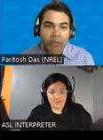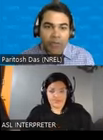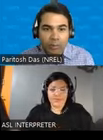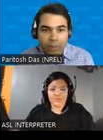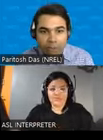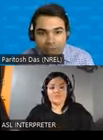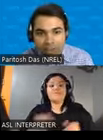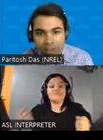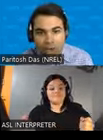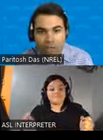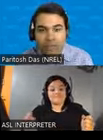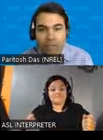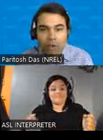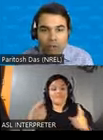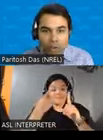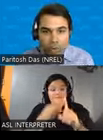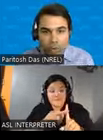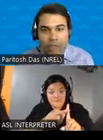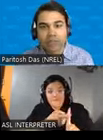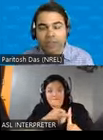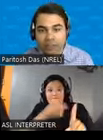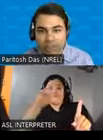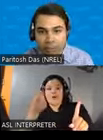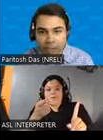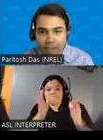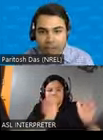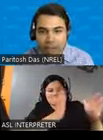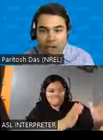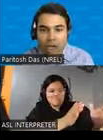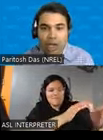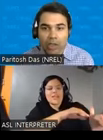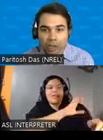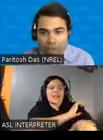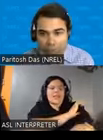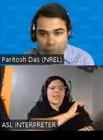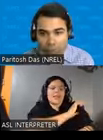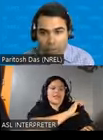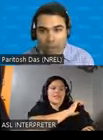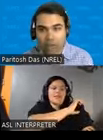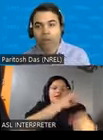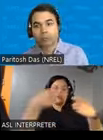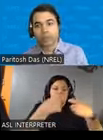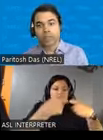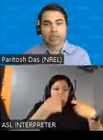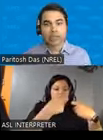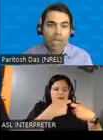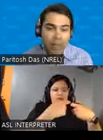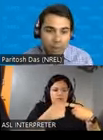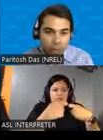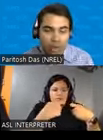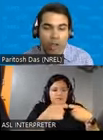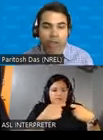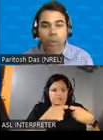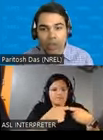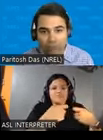From electric vehicles, now let's move on to energy efficiency impacts. Our colleagues from the Lawrence Berkeley National Lab have